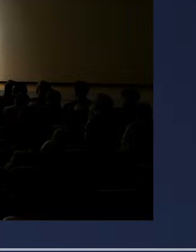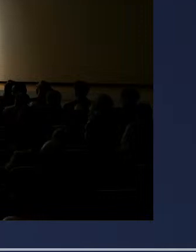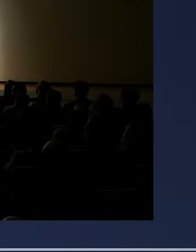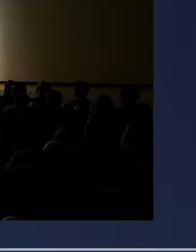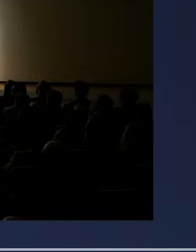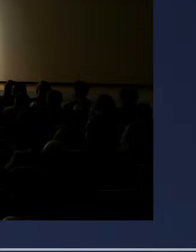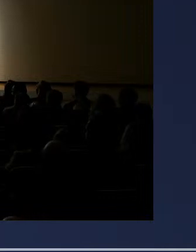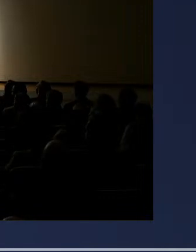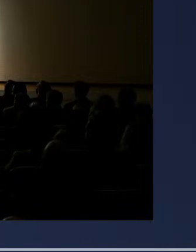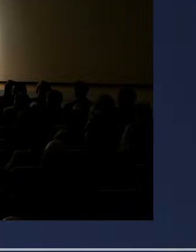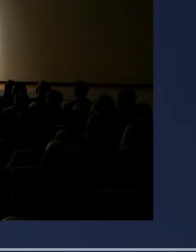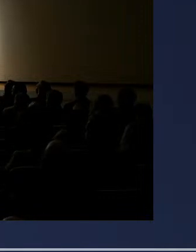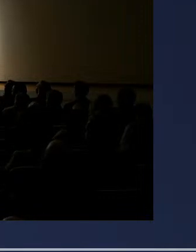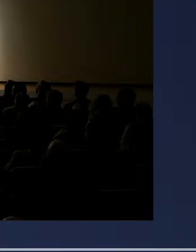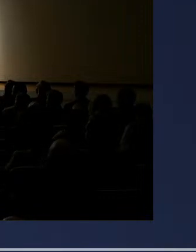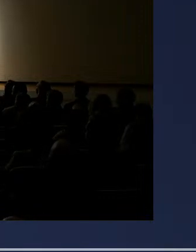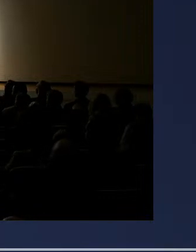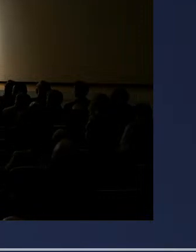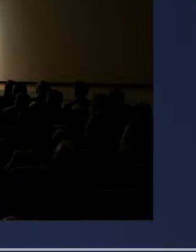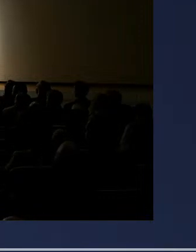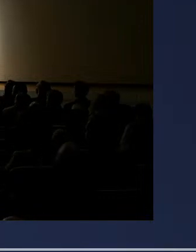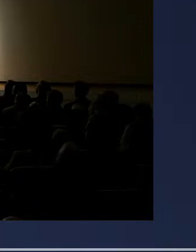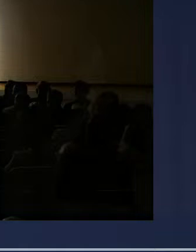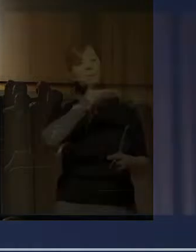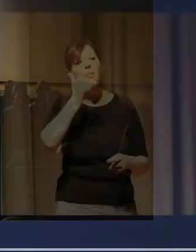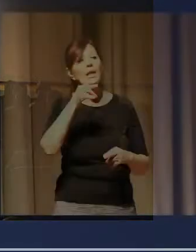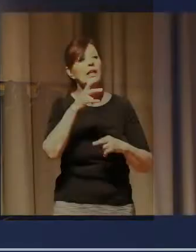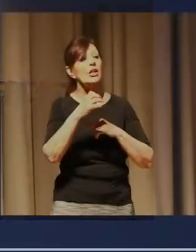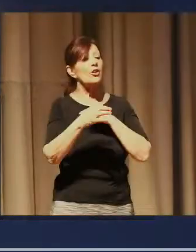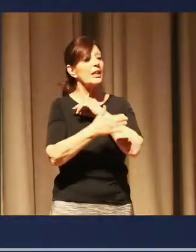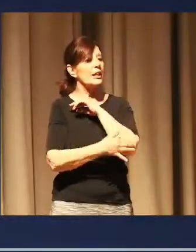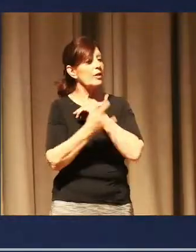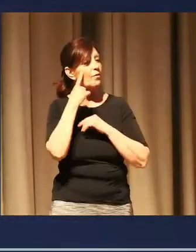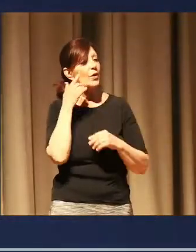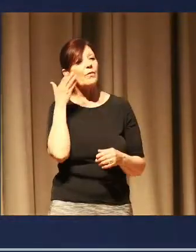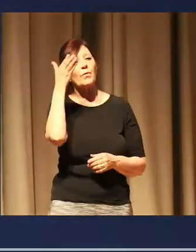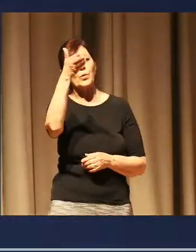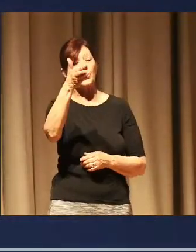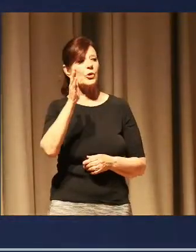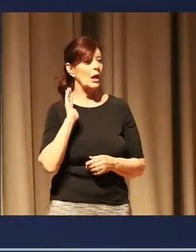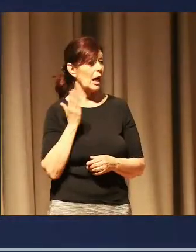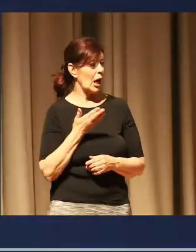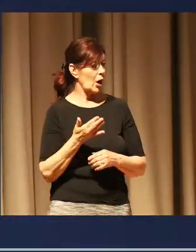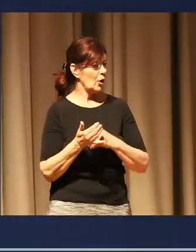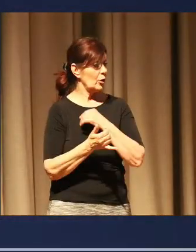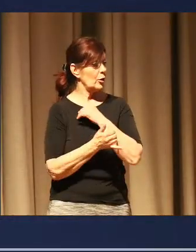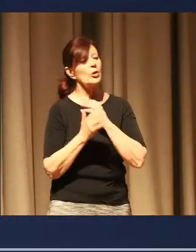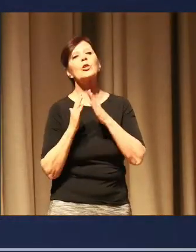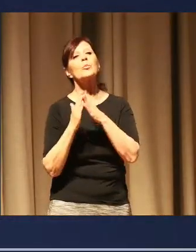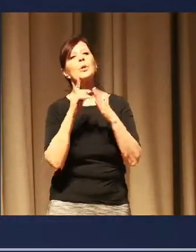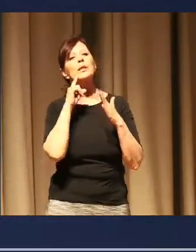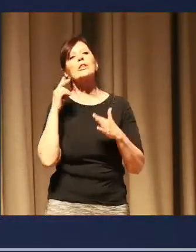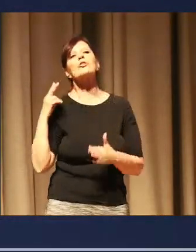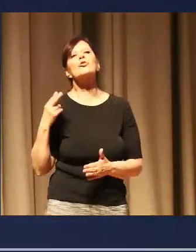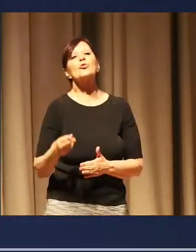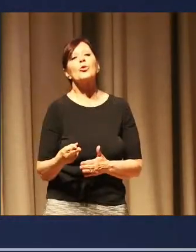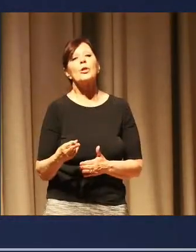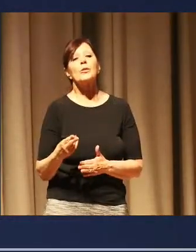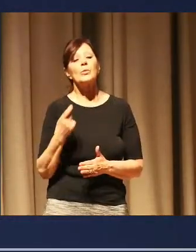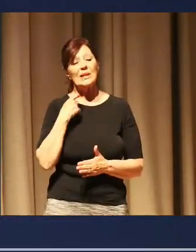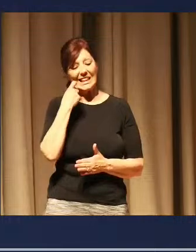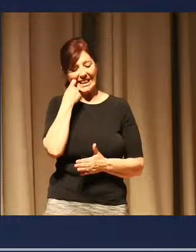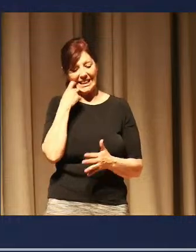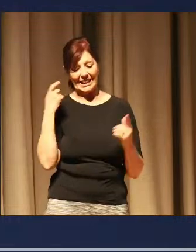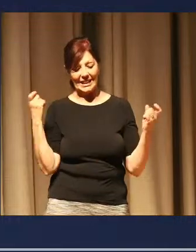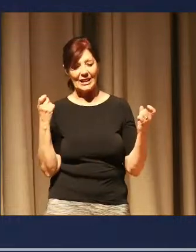We make history daily as we build a better Erie County for the future. Our community is a historic place. Erie County recently